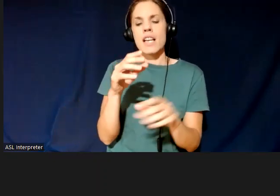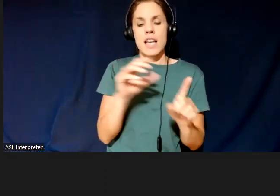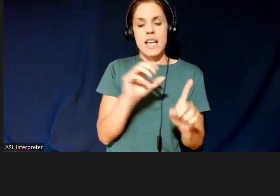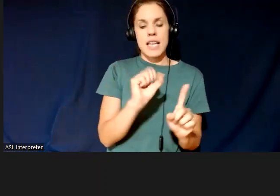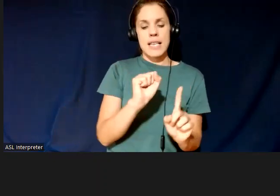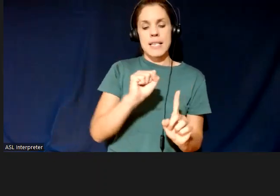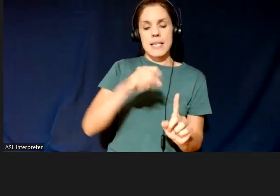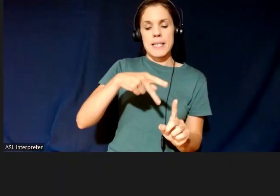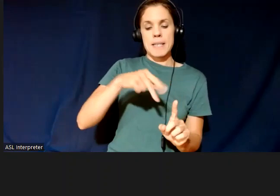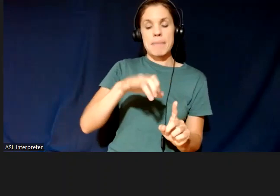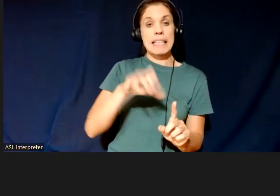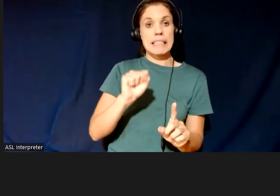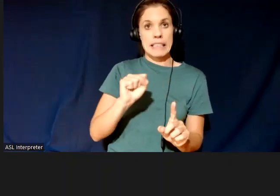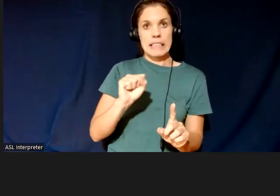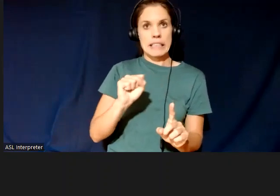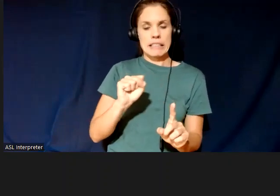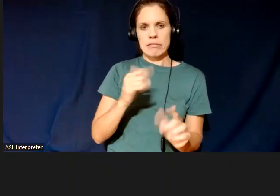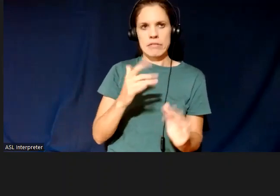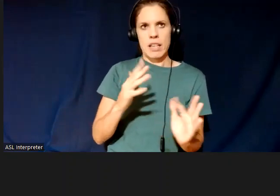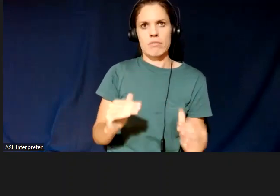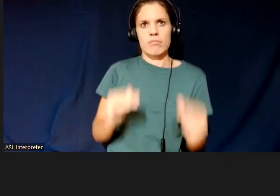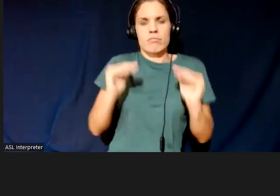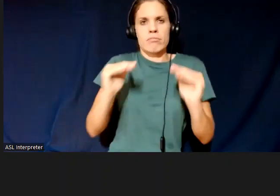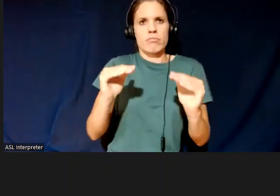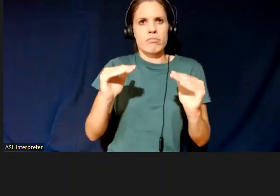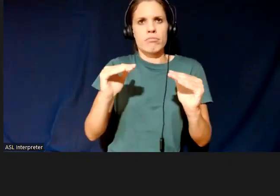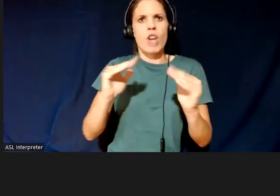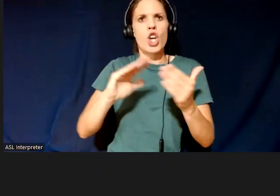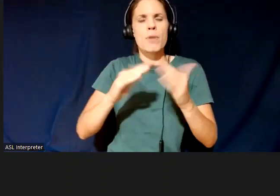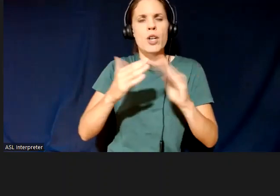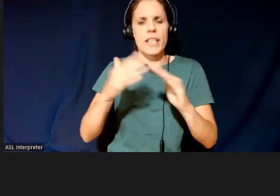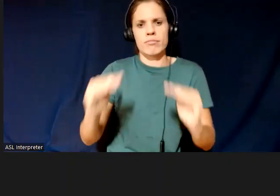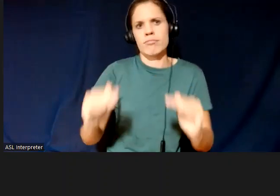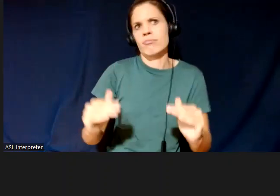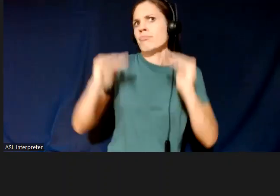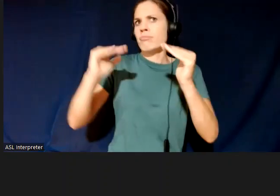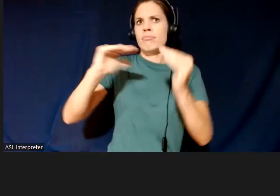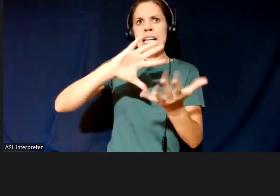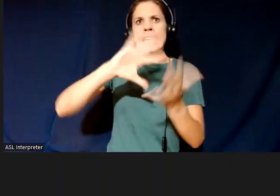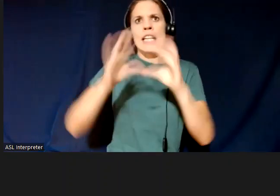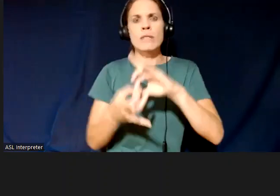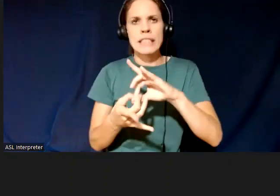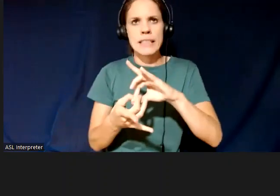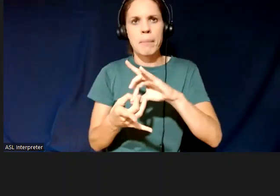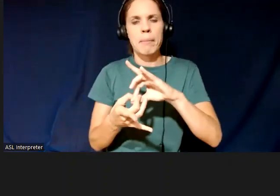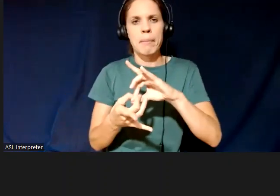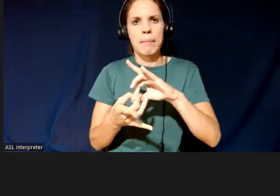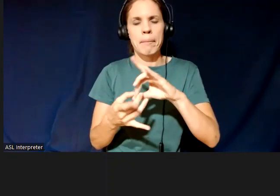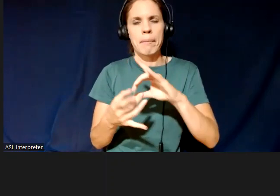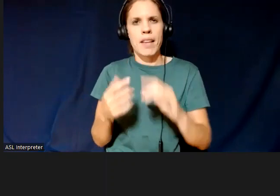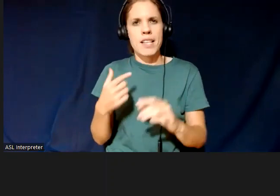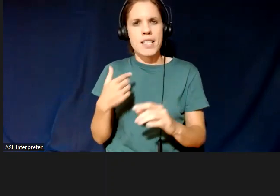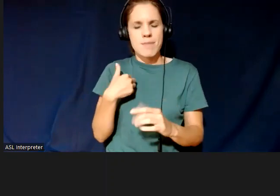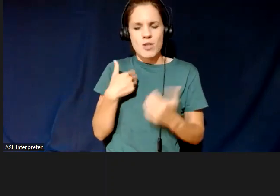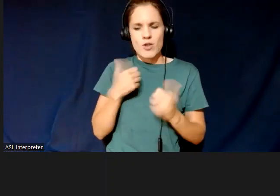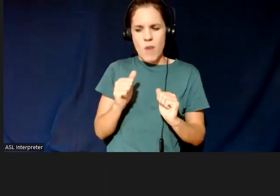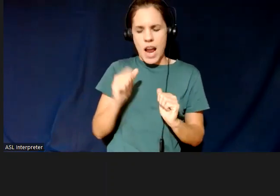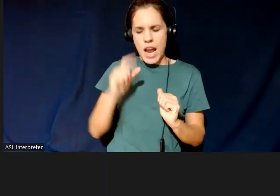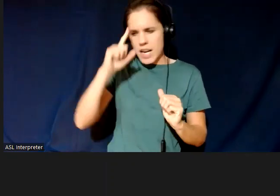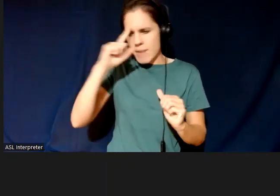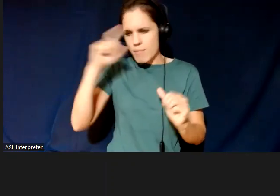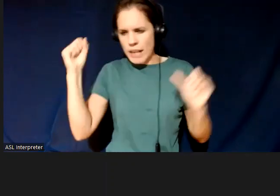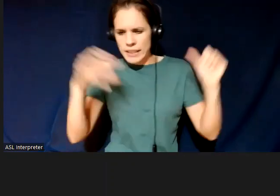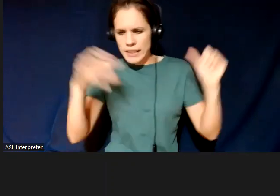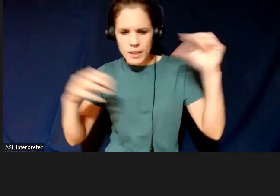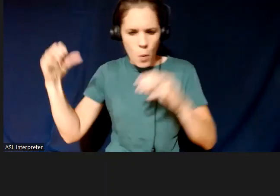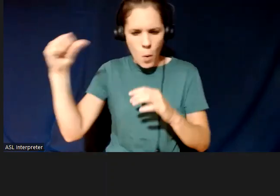to communities to ecosystems? And I've been in the process of brainstorming what that assessment framework might look like.